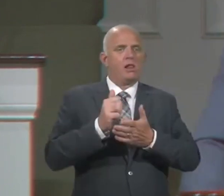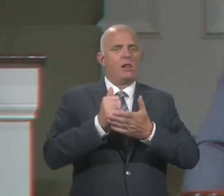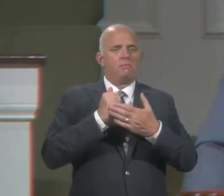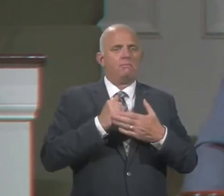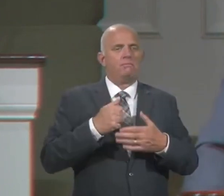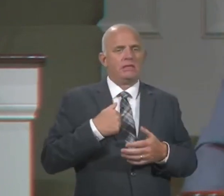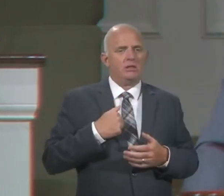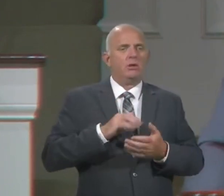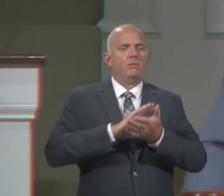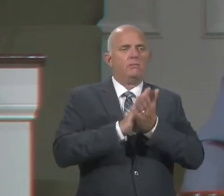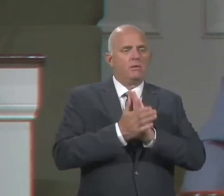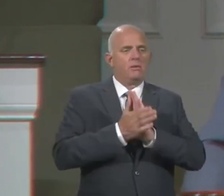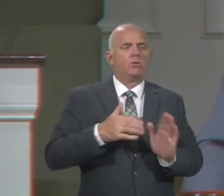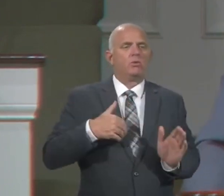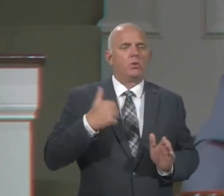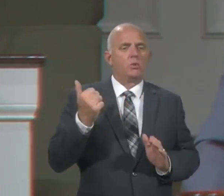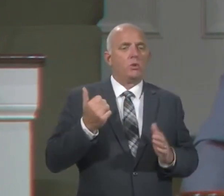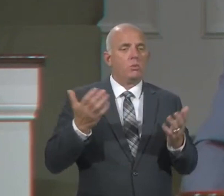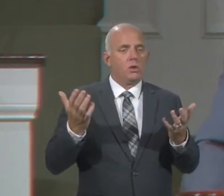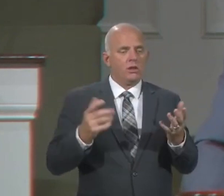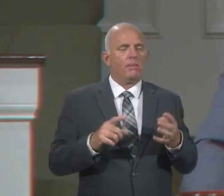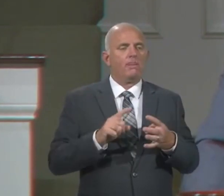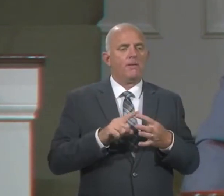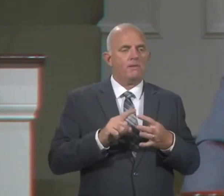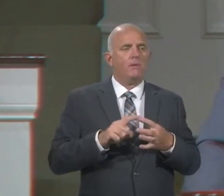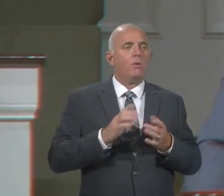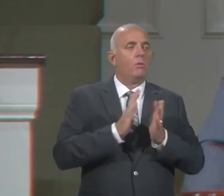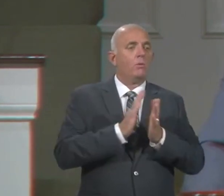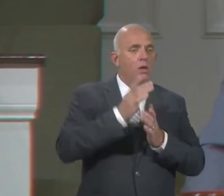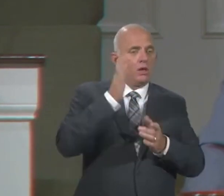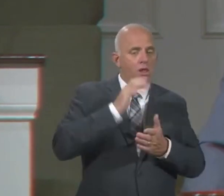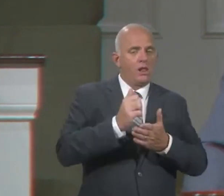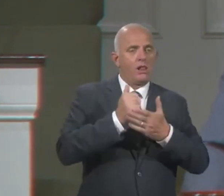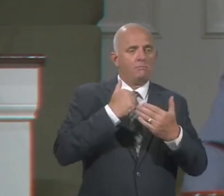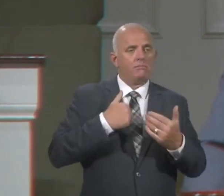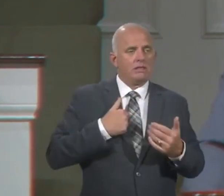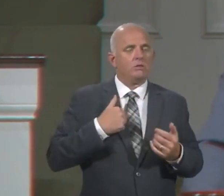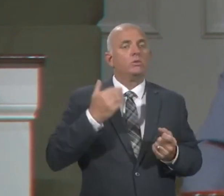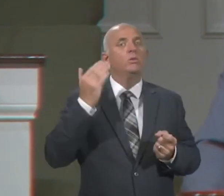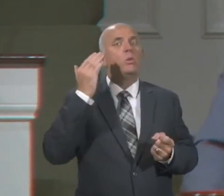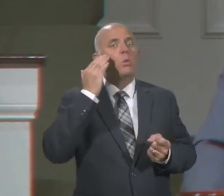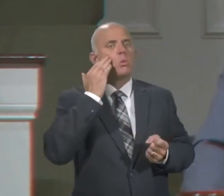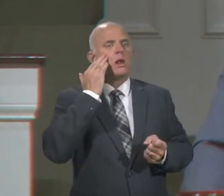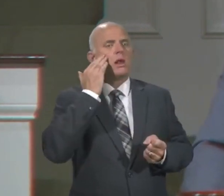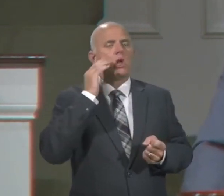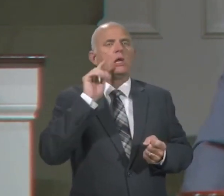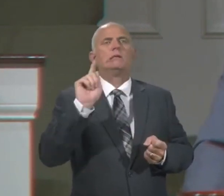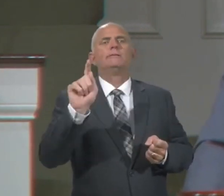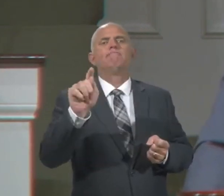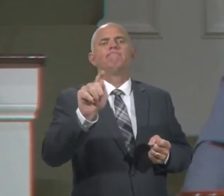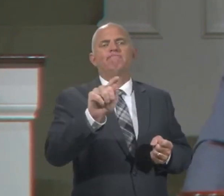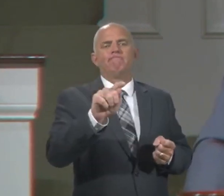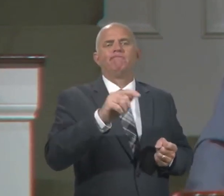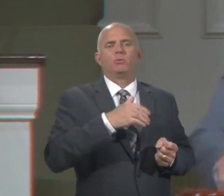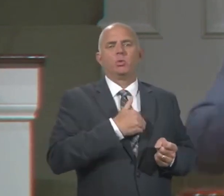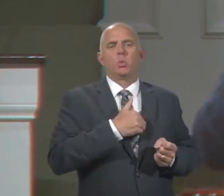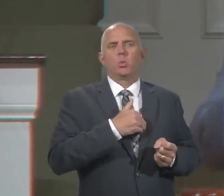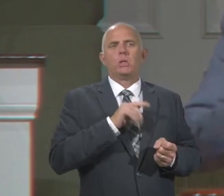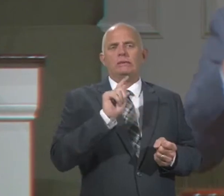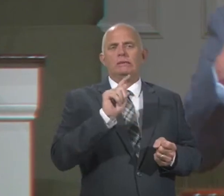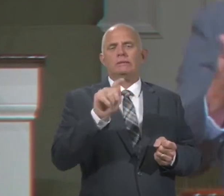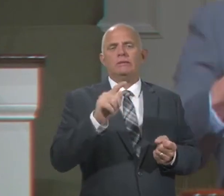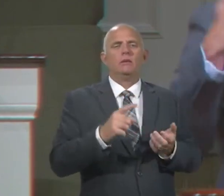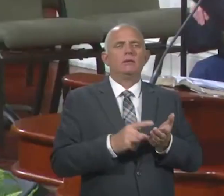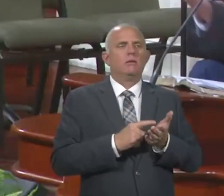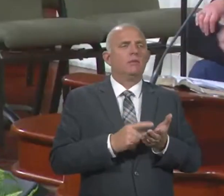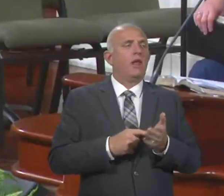one, I want to pray that God would help me be conscious about souls. You know, if you're like me, it's so easy to kind of go